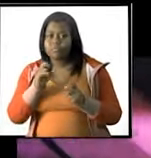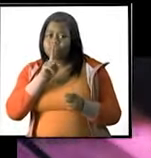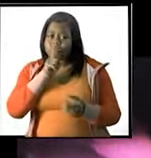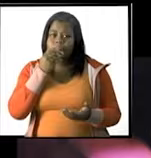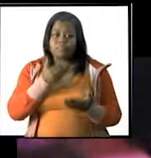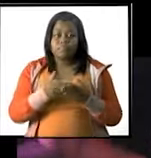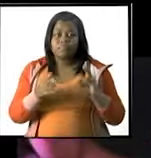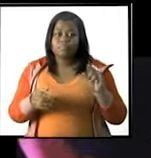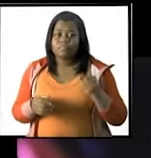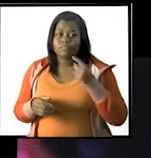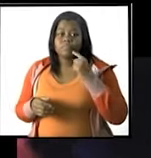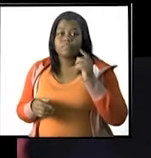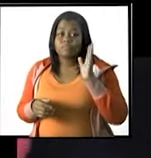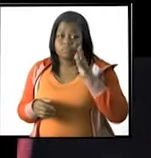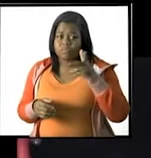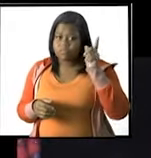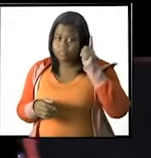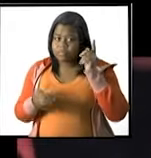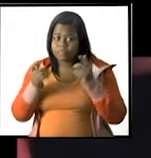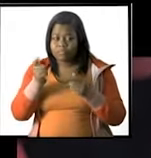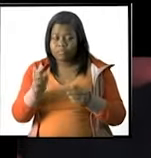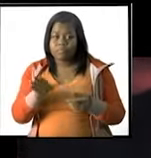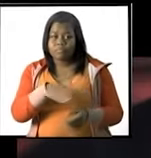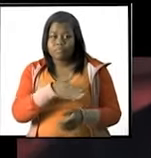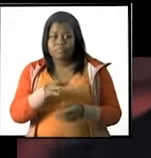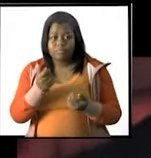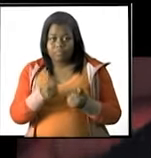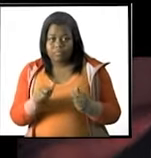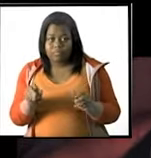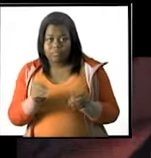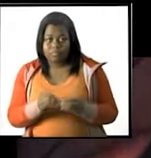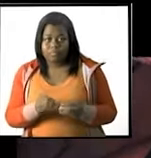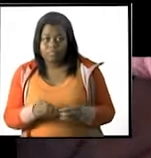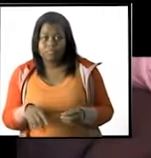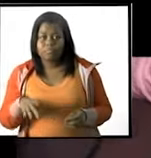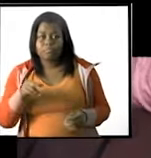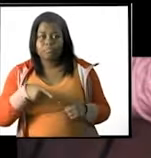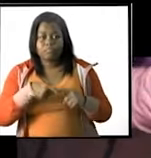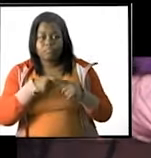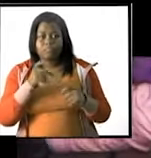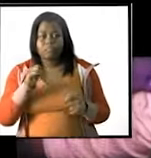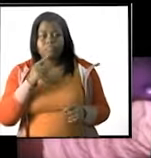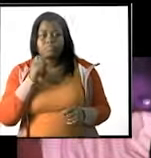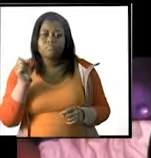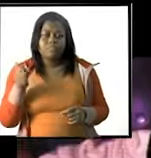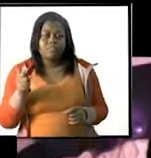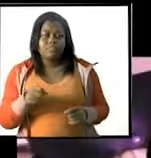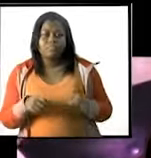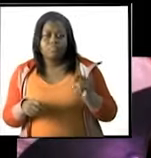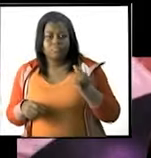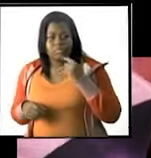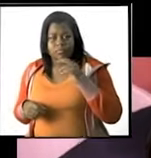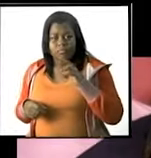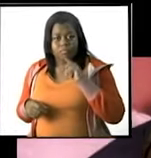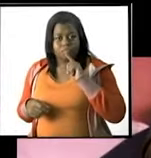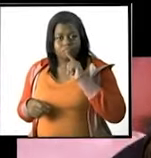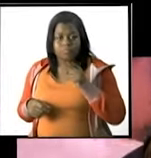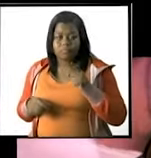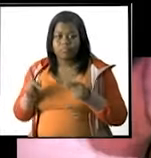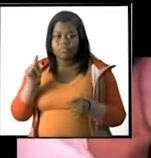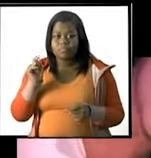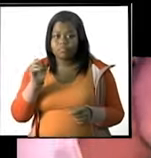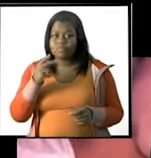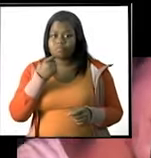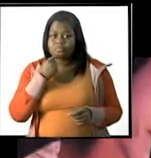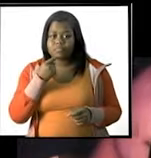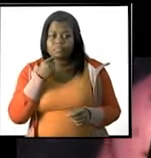anything? Well, everybody's here for improvement, but I don't think she really needs like any drastic improvements. It was really good. So would you listen to any more